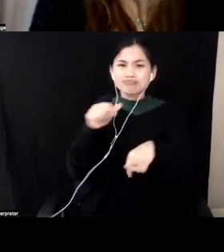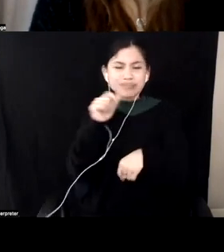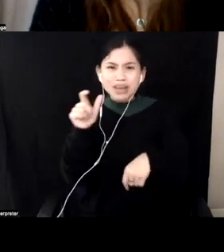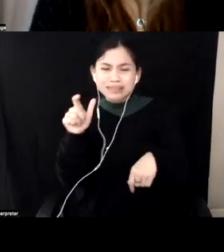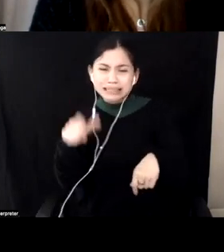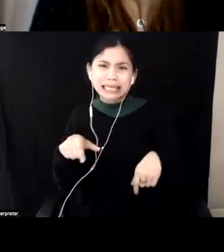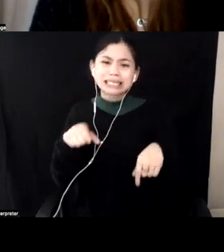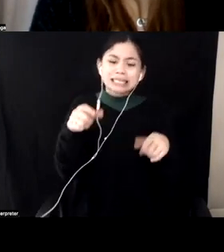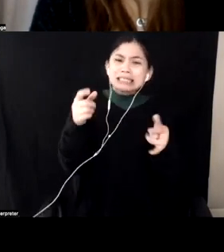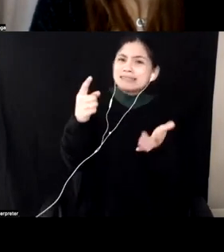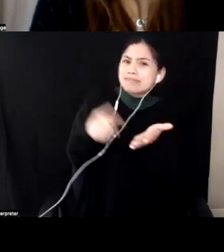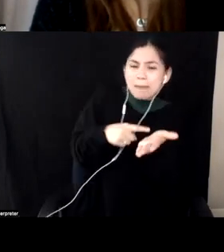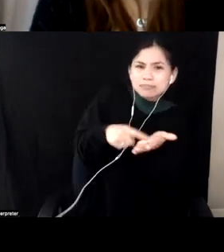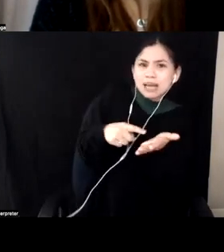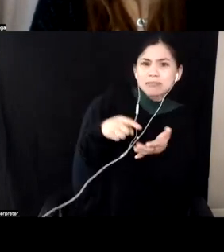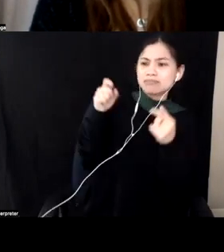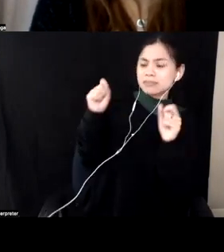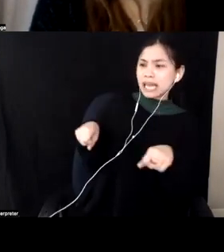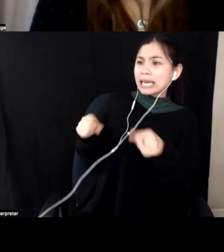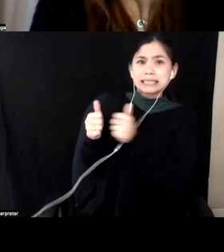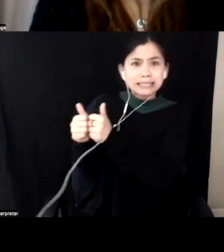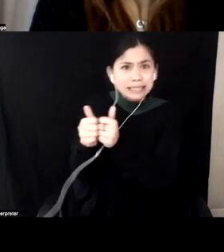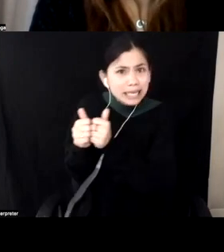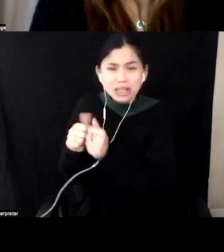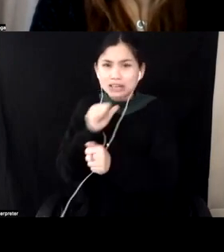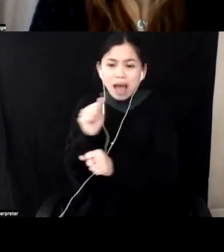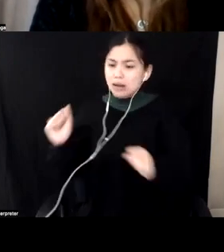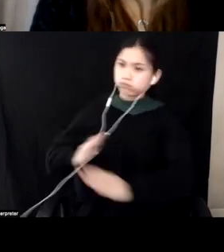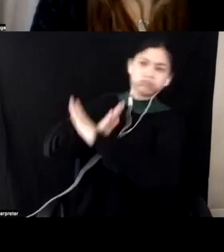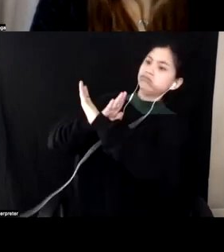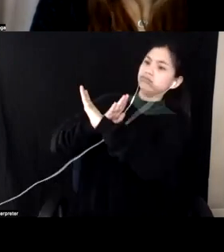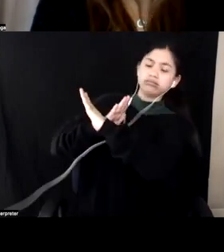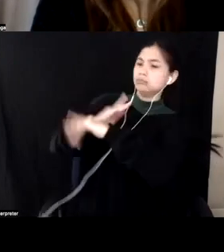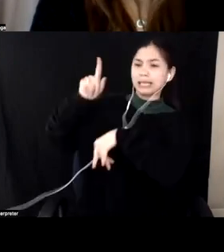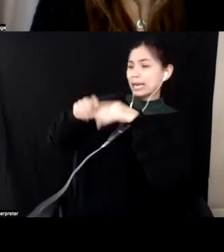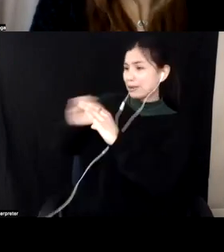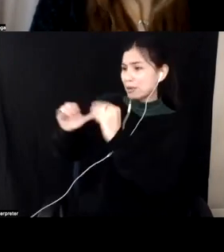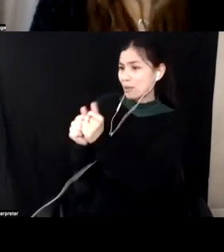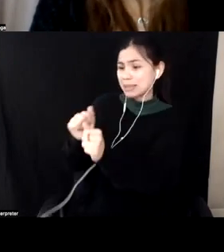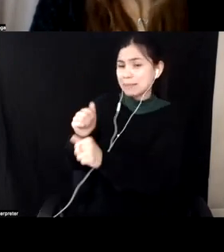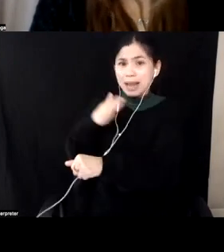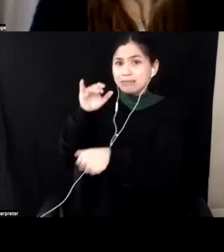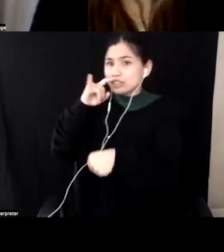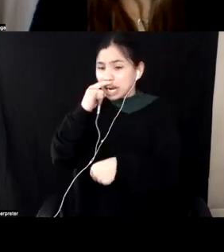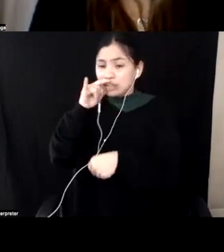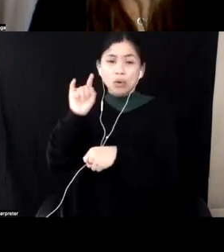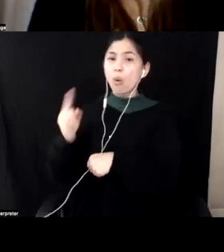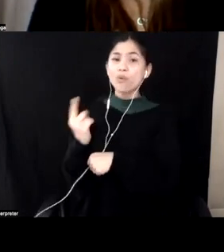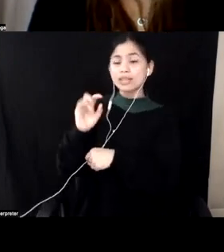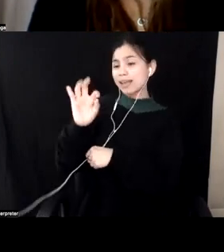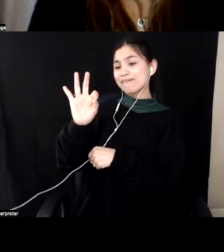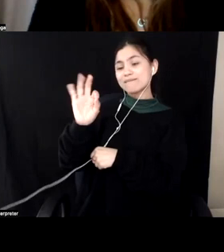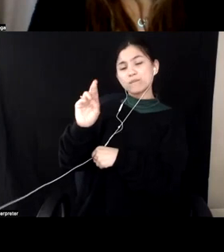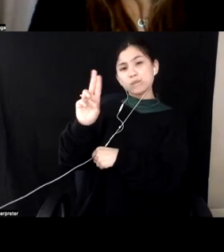need to know that they don't have to. It's not a block in the road. It's just a fork.